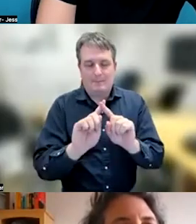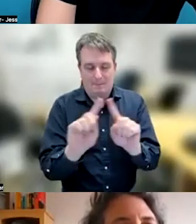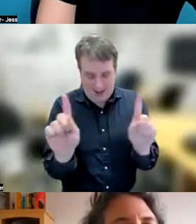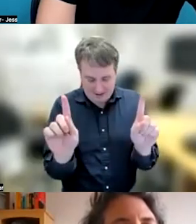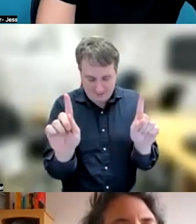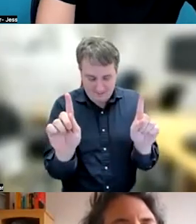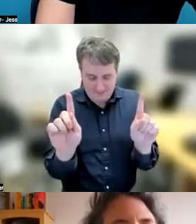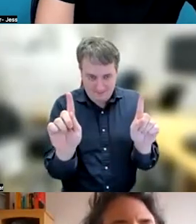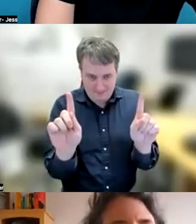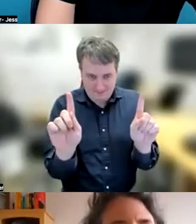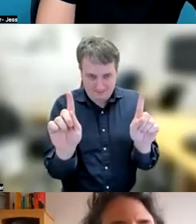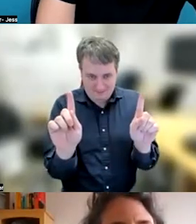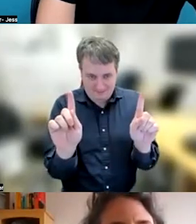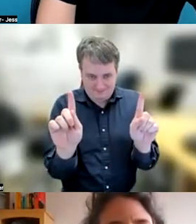beneficial.